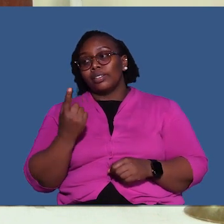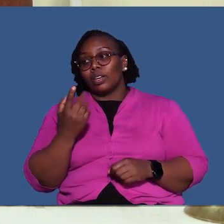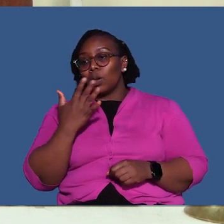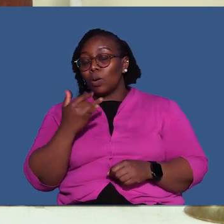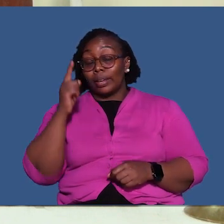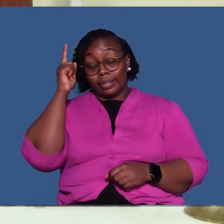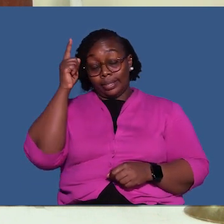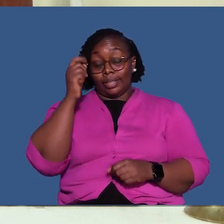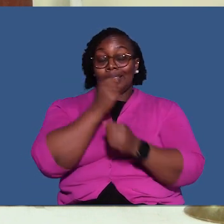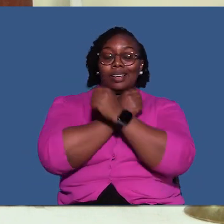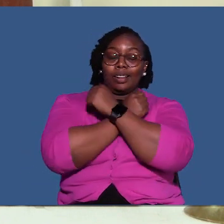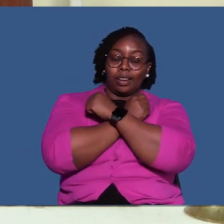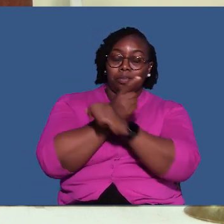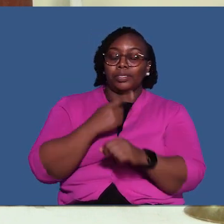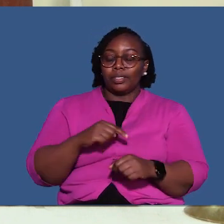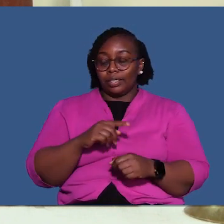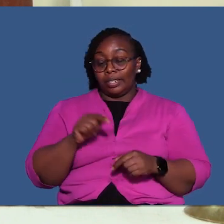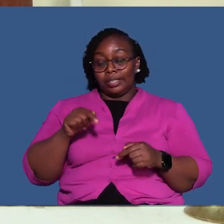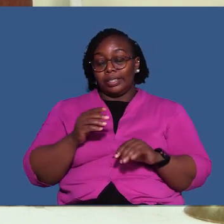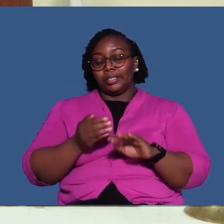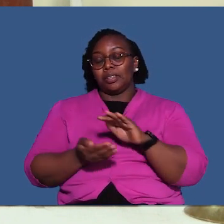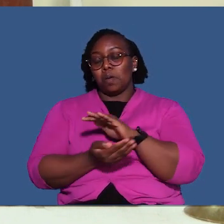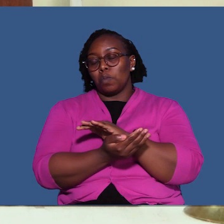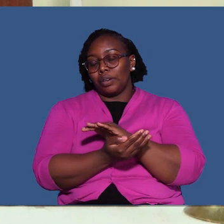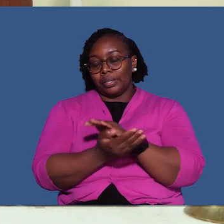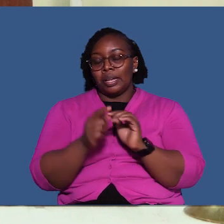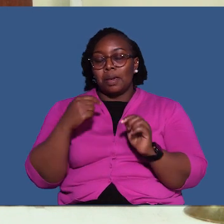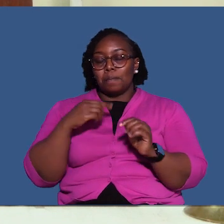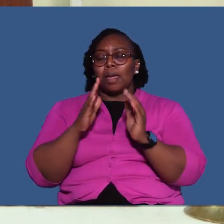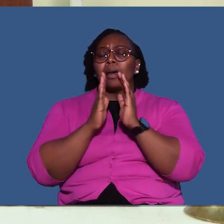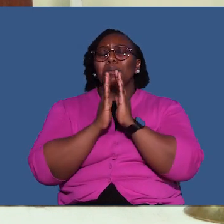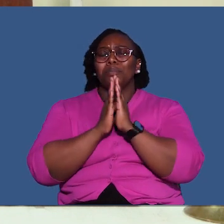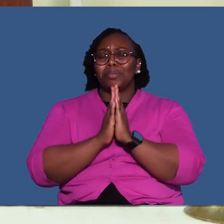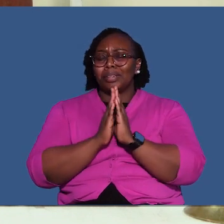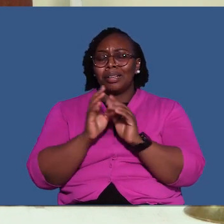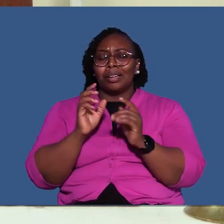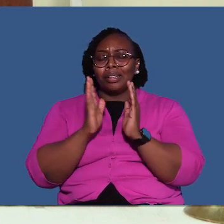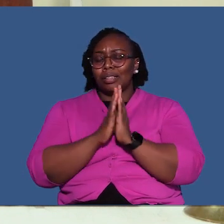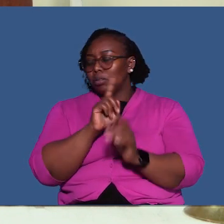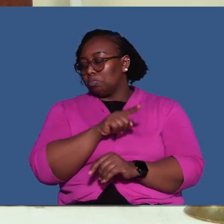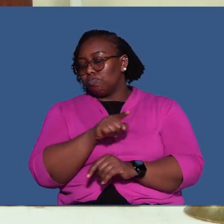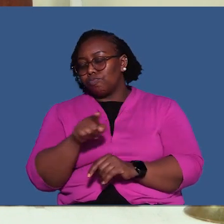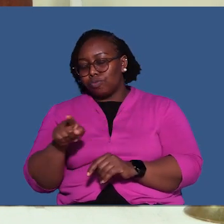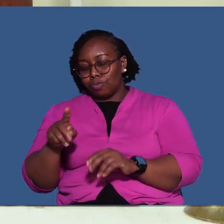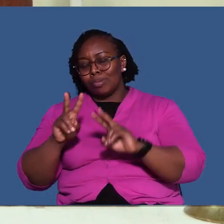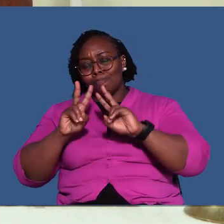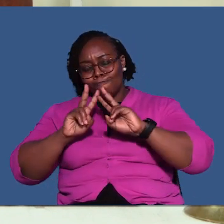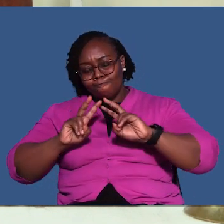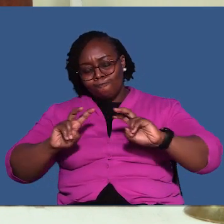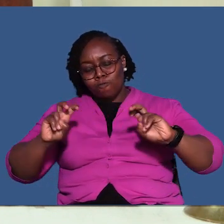us. And this morning it is my prayer that you will seek to